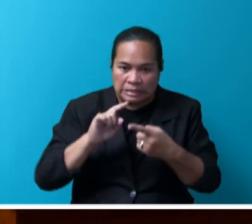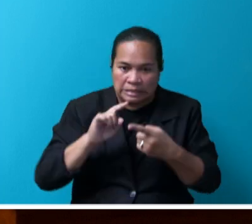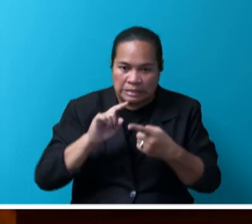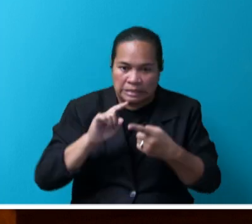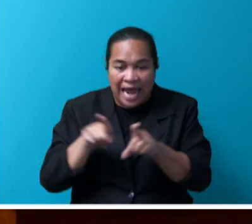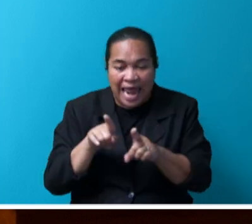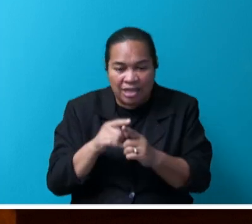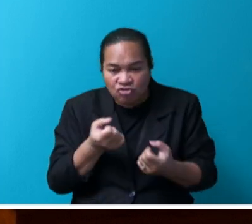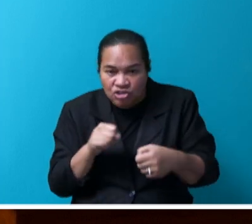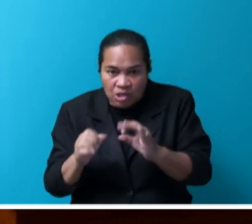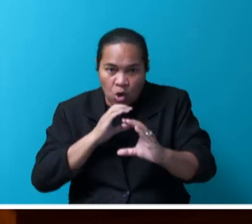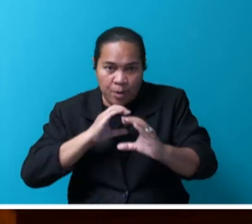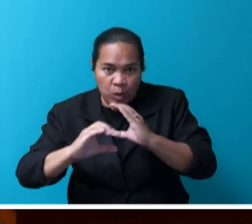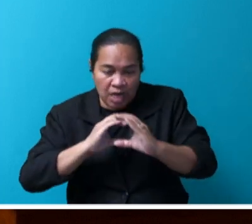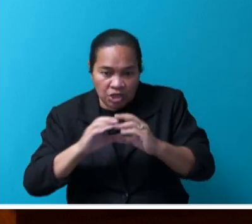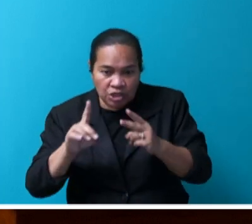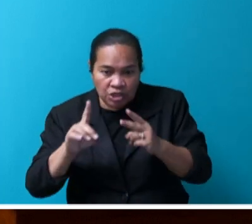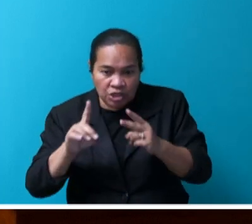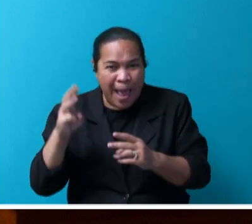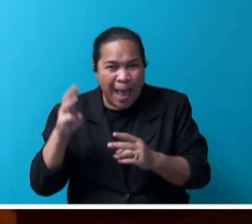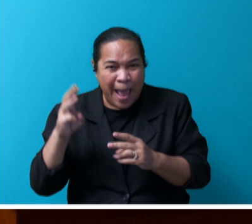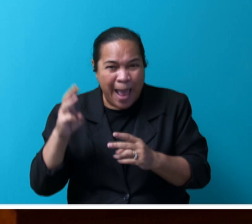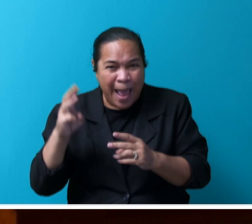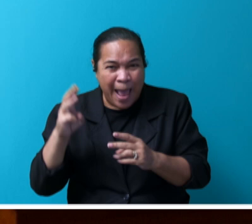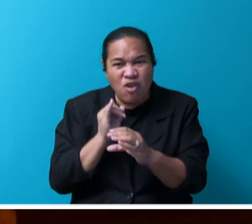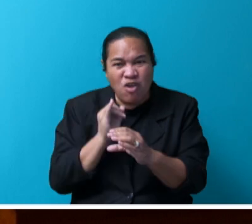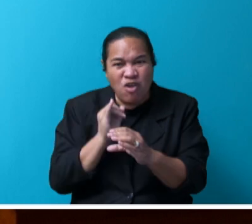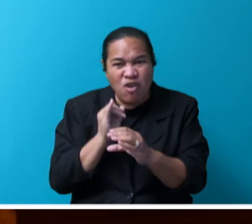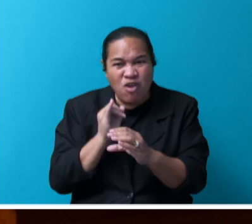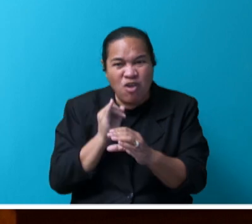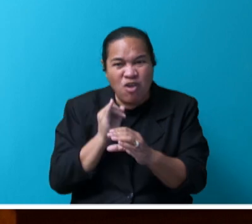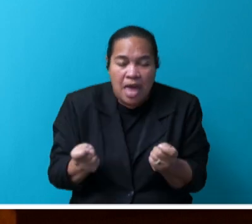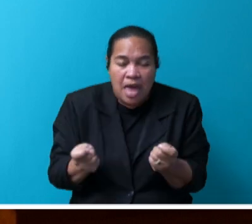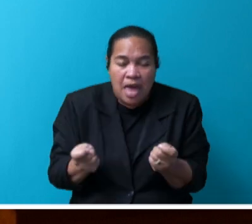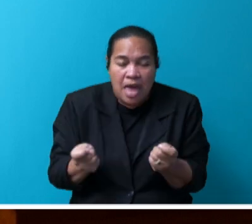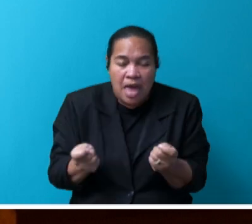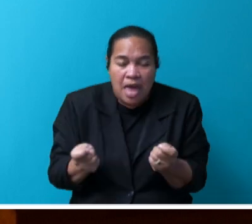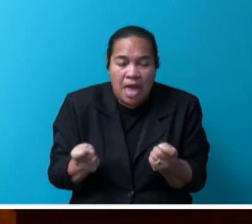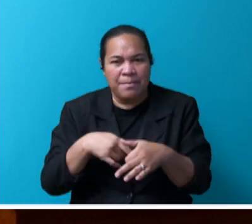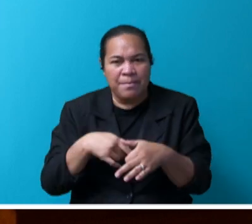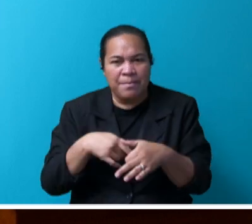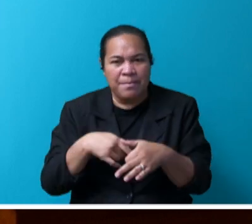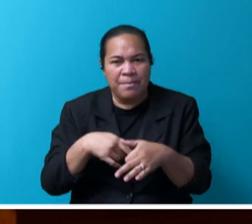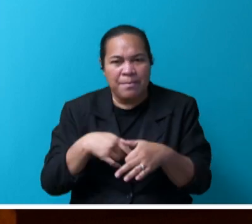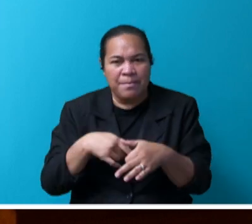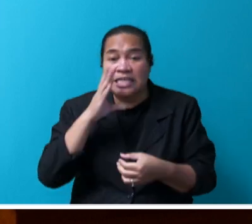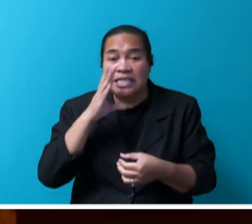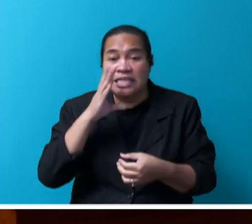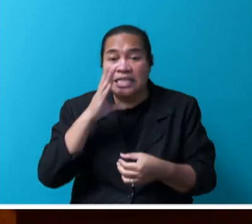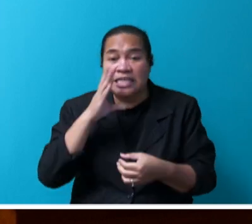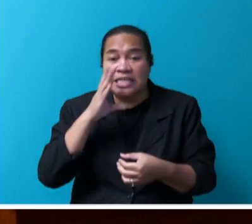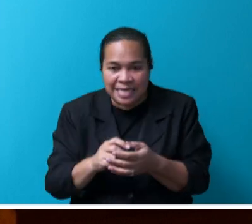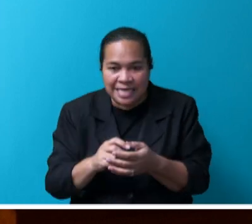upgrades, and workforce development. A major focus of digitization is on the Indian